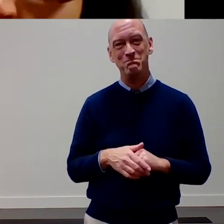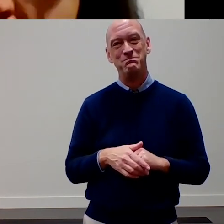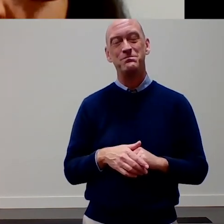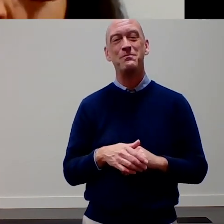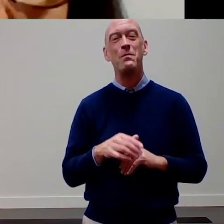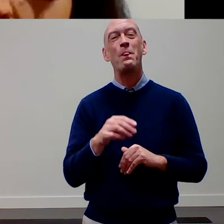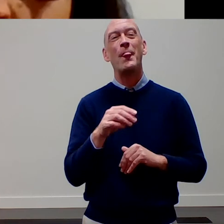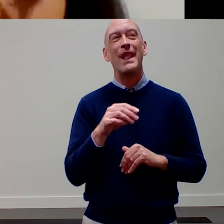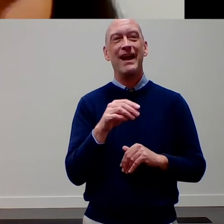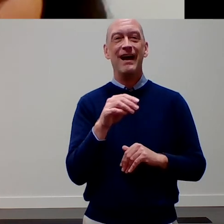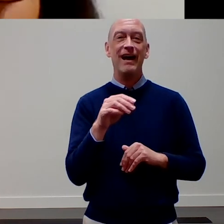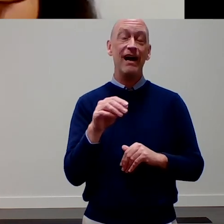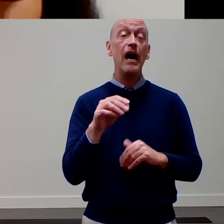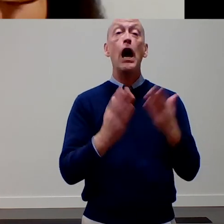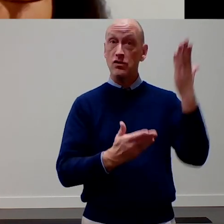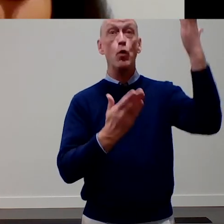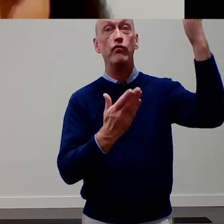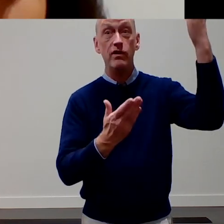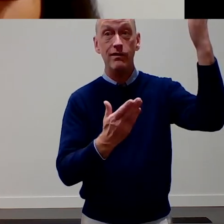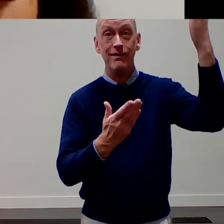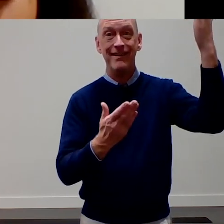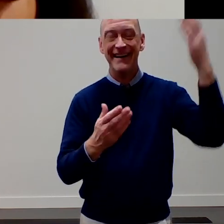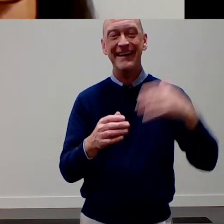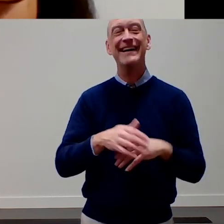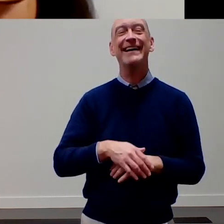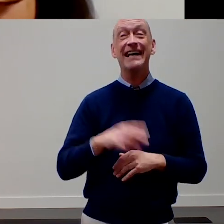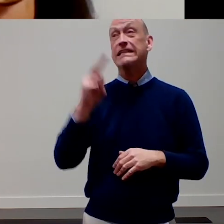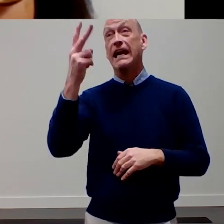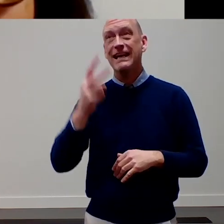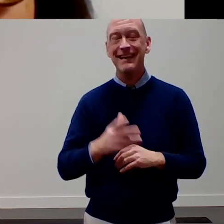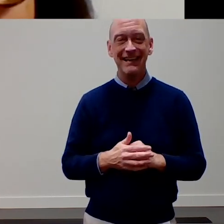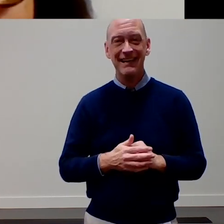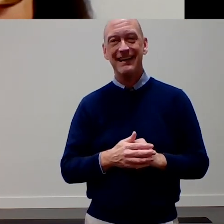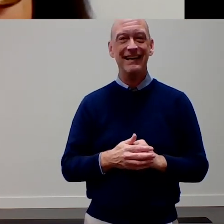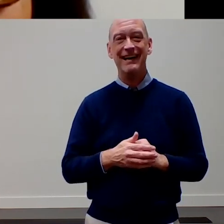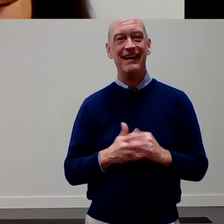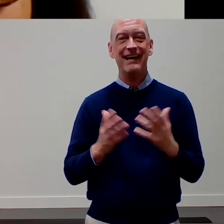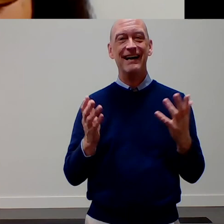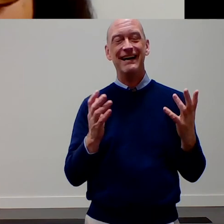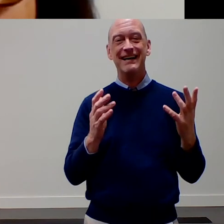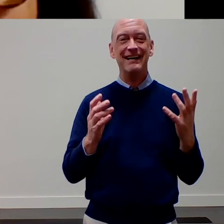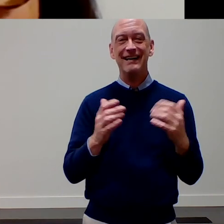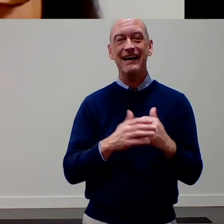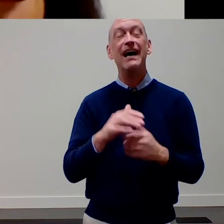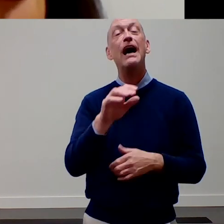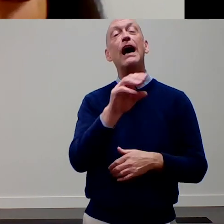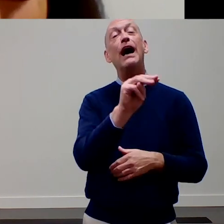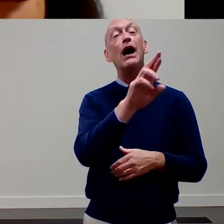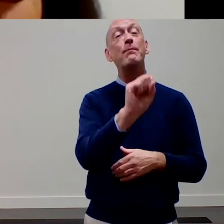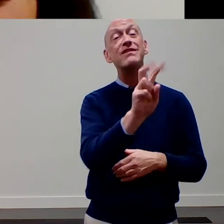obviously, Cup Patterson, which he clearly has a passion for, right? So, you know, I think we have an opportunity for some progress